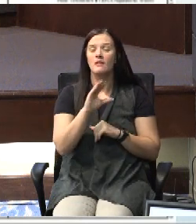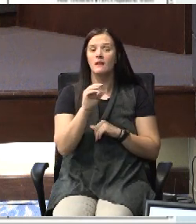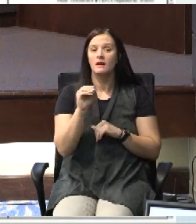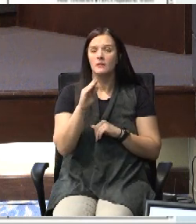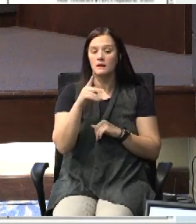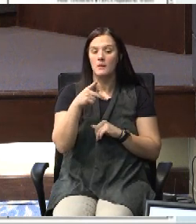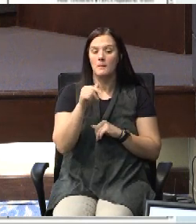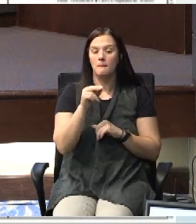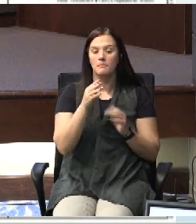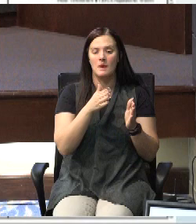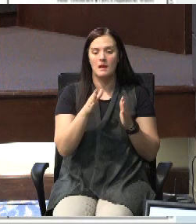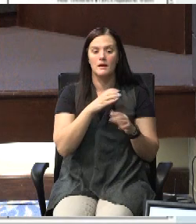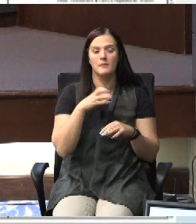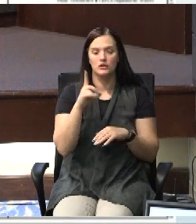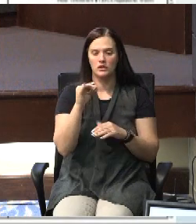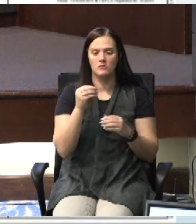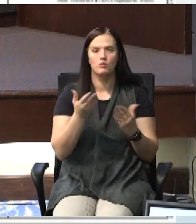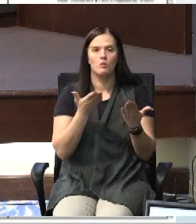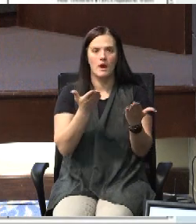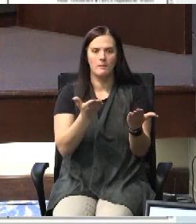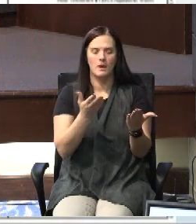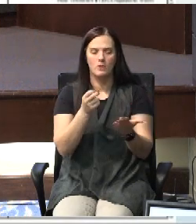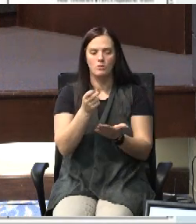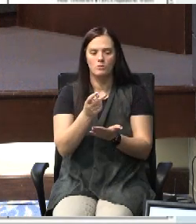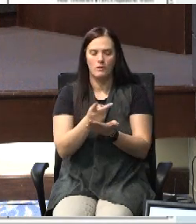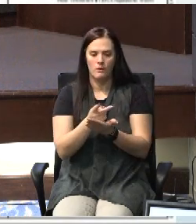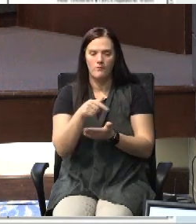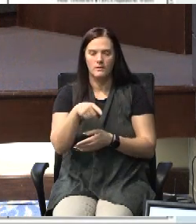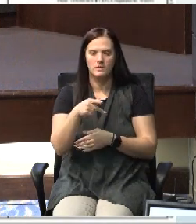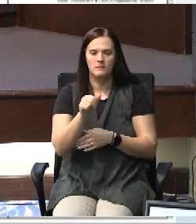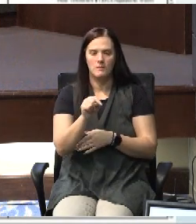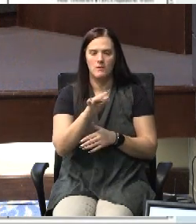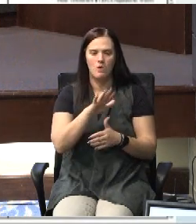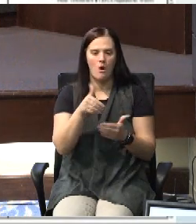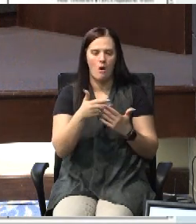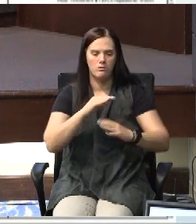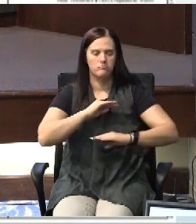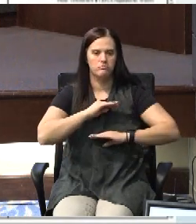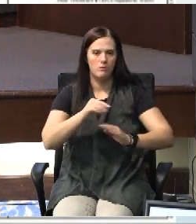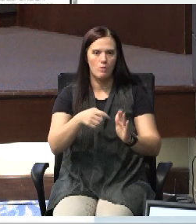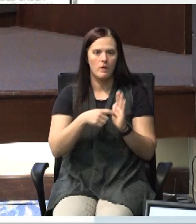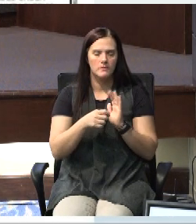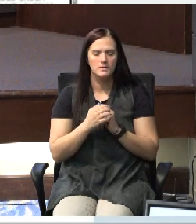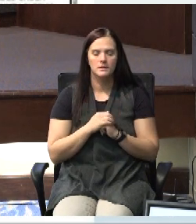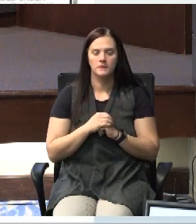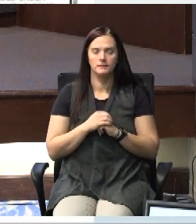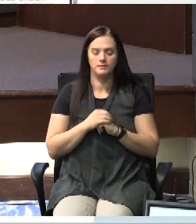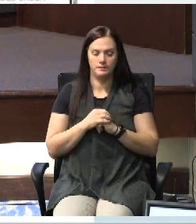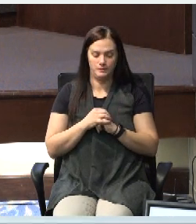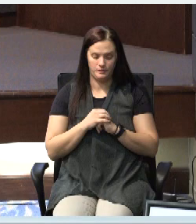And Plan Commission did recommend approval of this plat. It's met all the requirements.